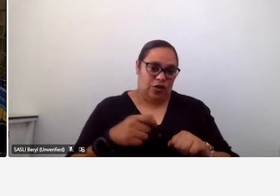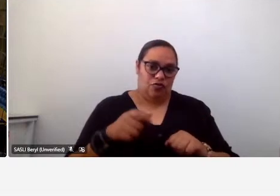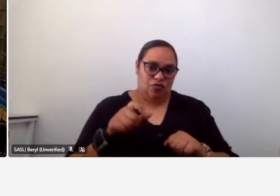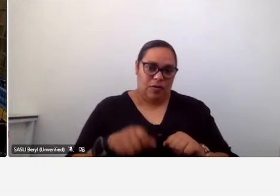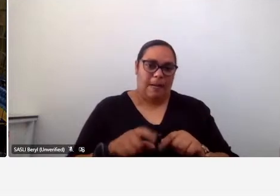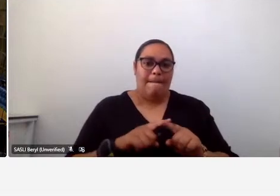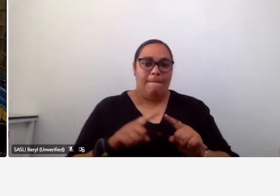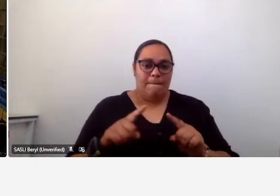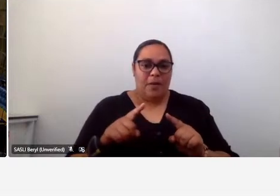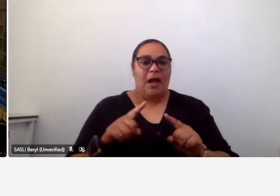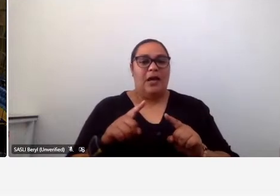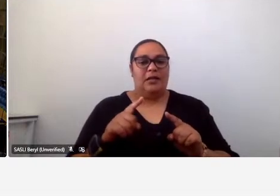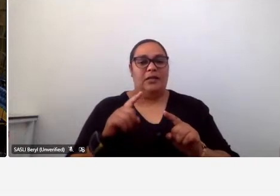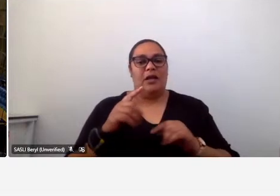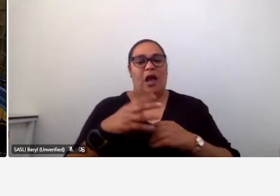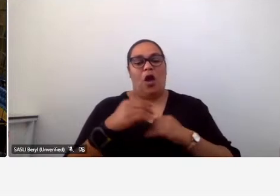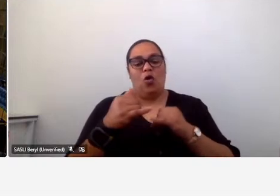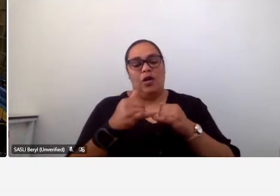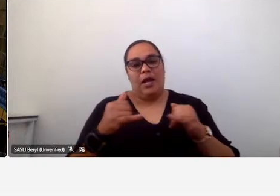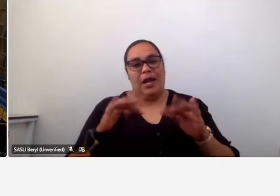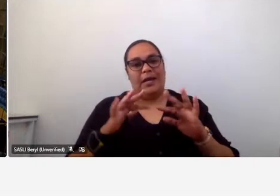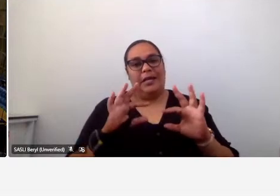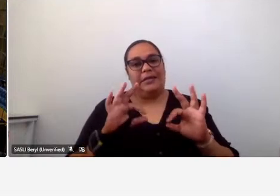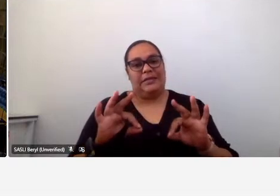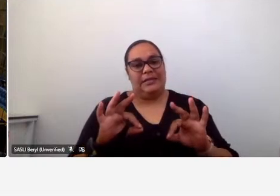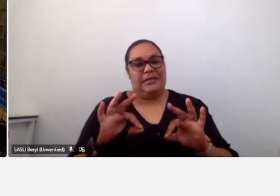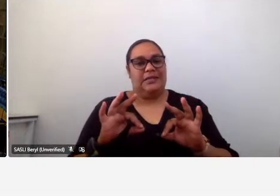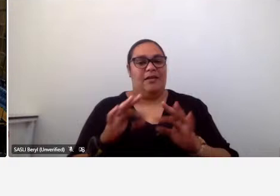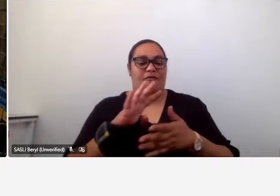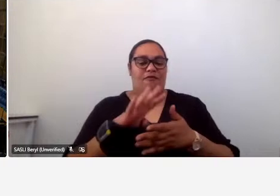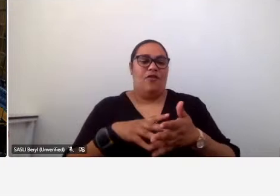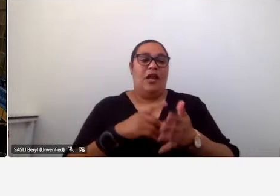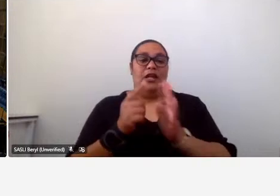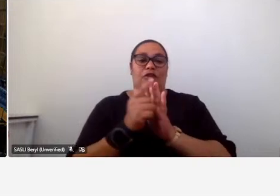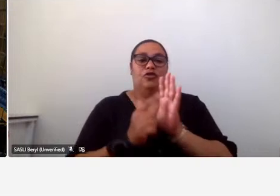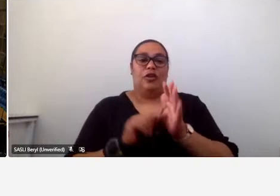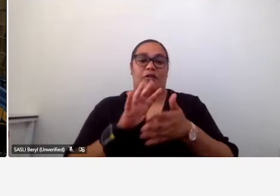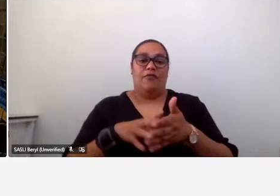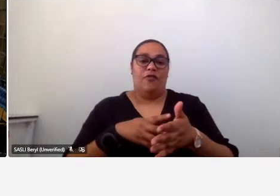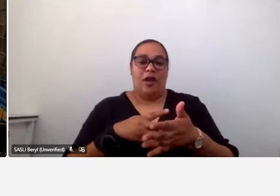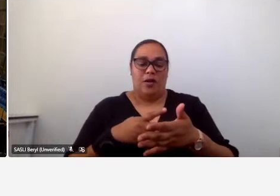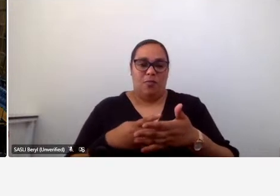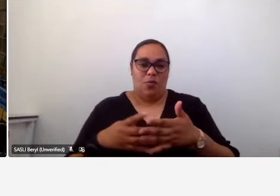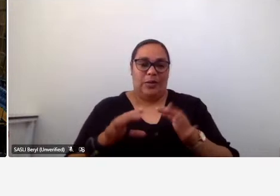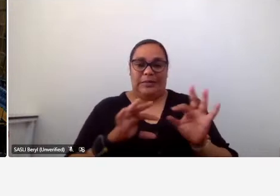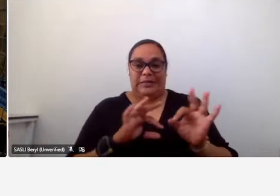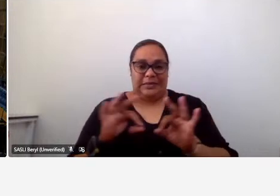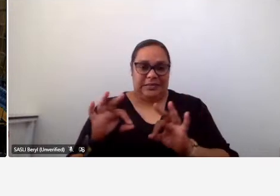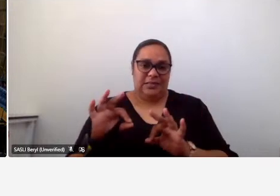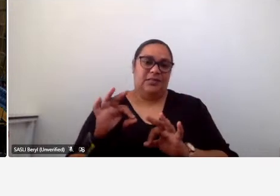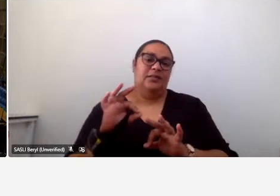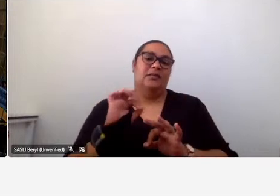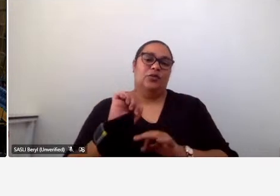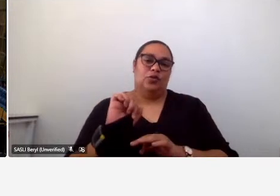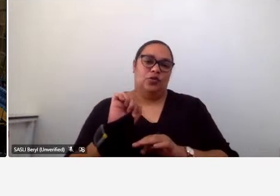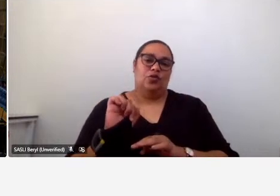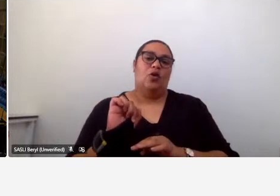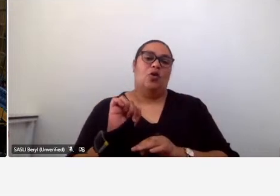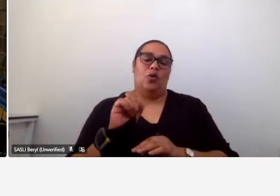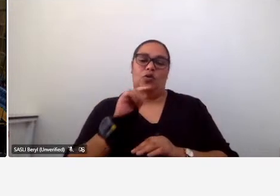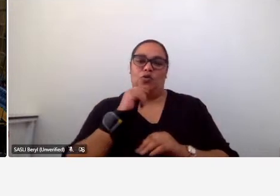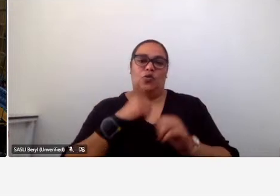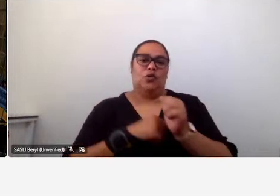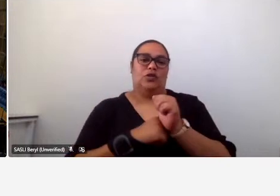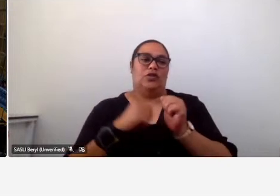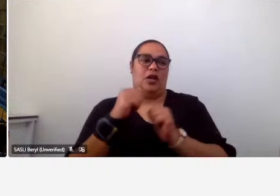to outline how the legislative framework, you see, and then is actually structured